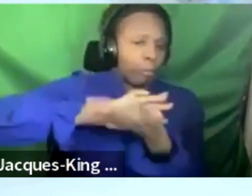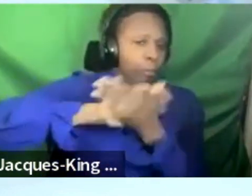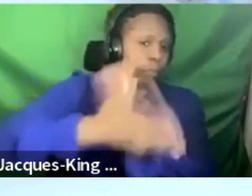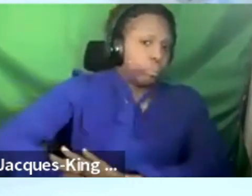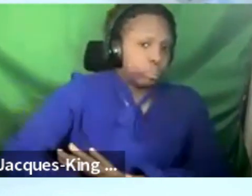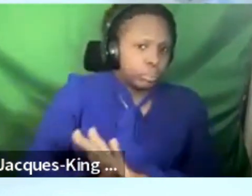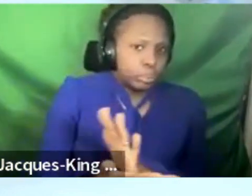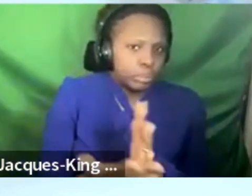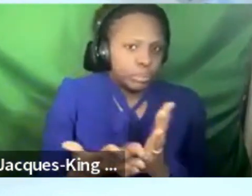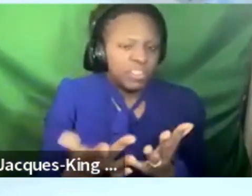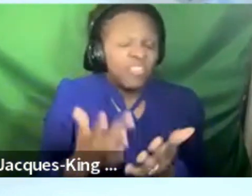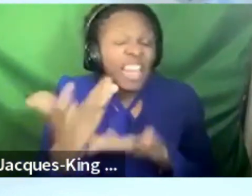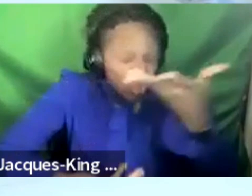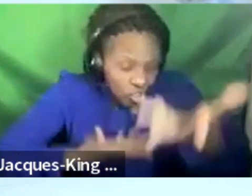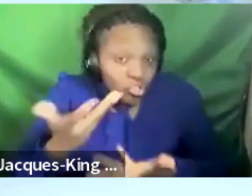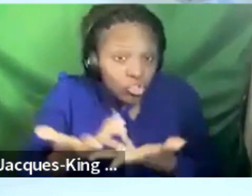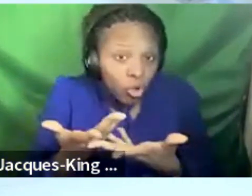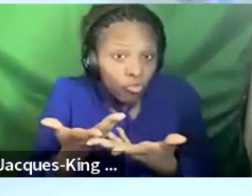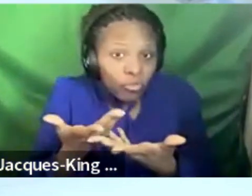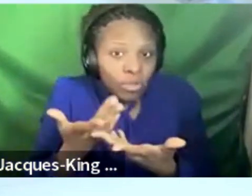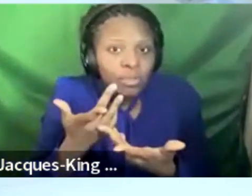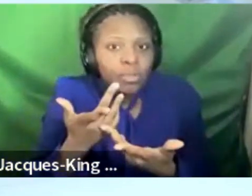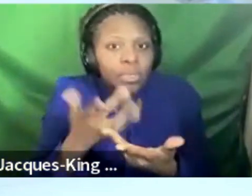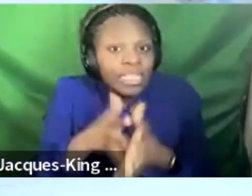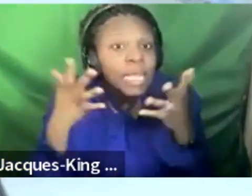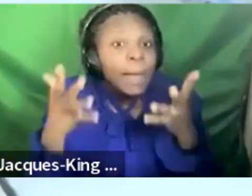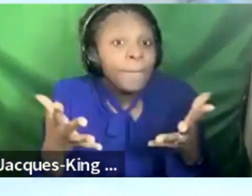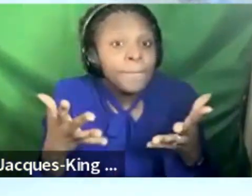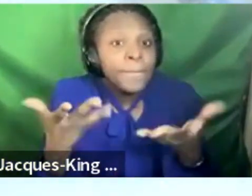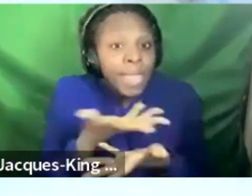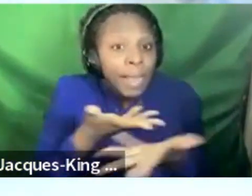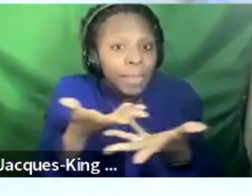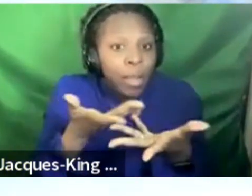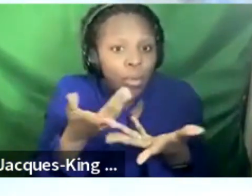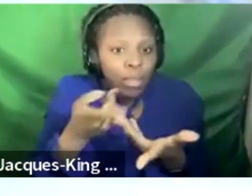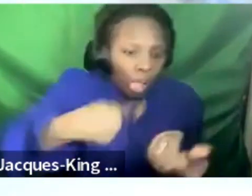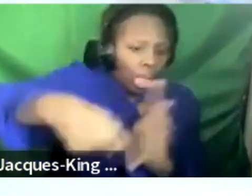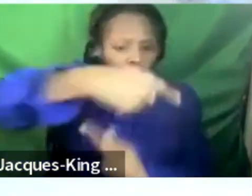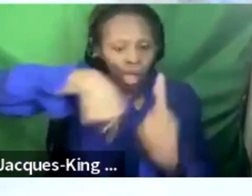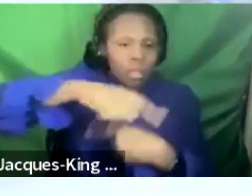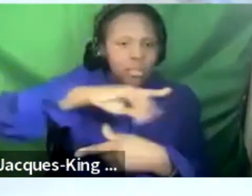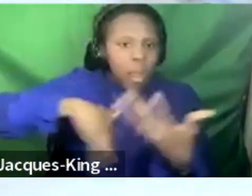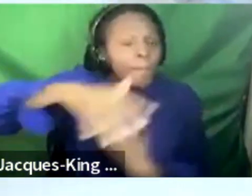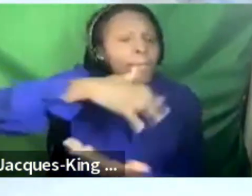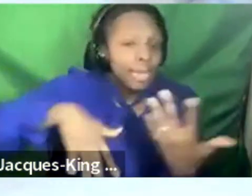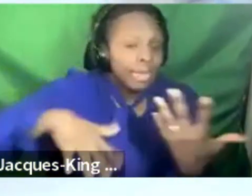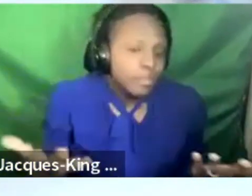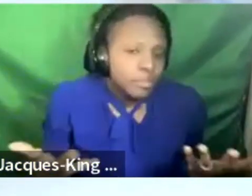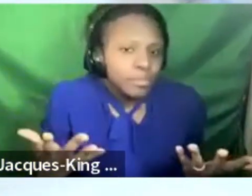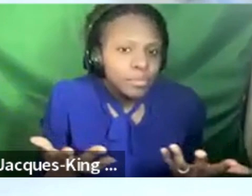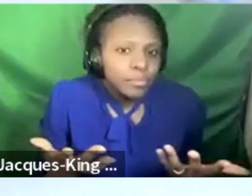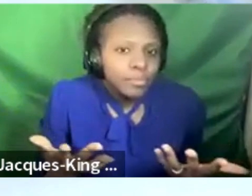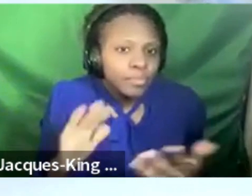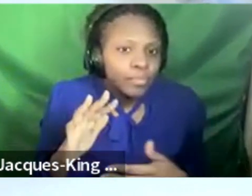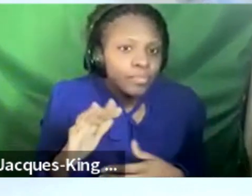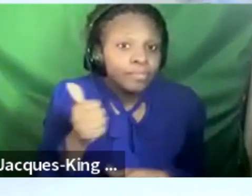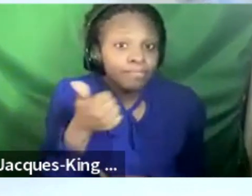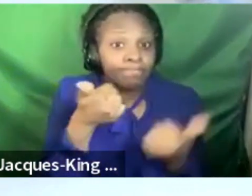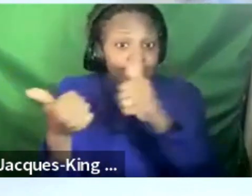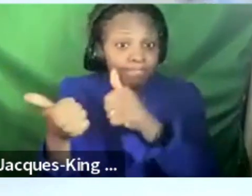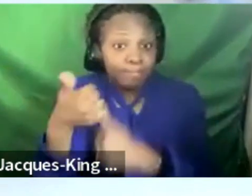of weird. And everything's turning into a big old mess. And that's the story up to there. I mean, it's a big play with a lot of twists and